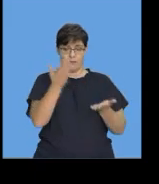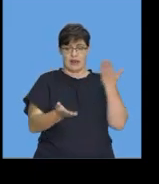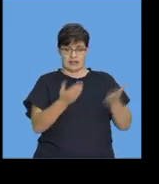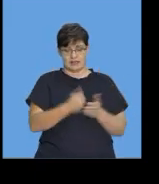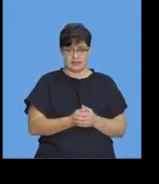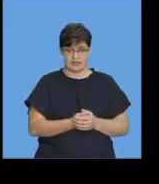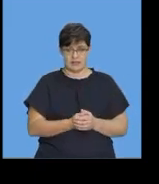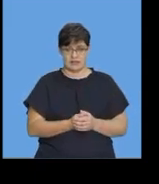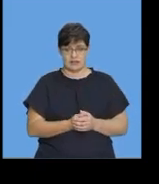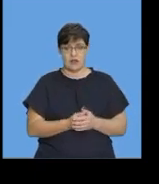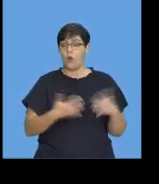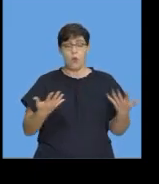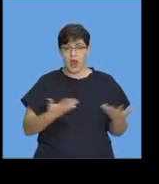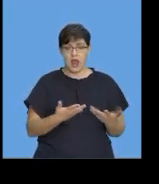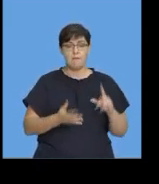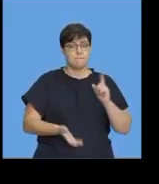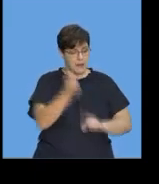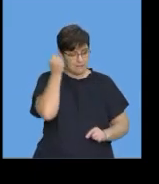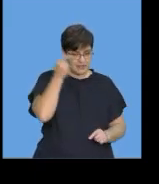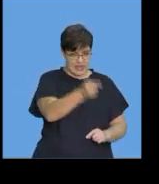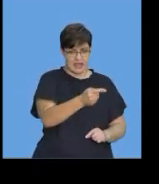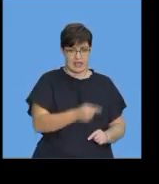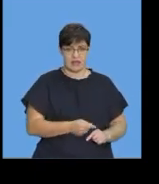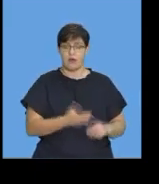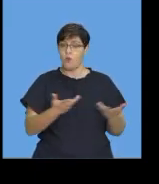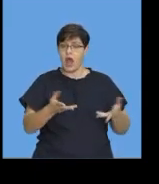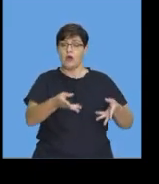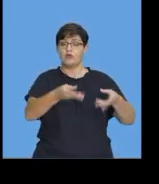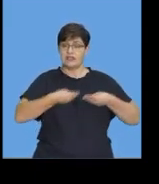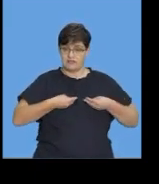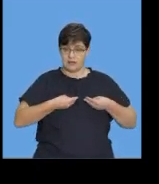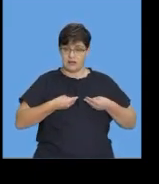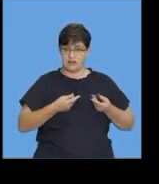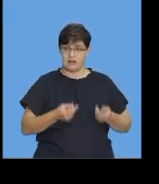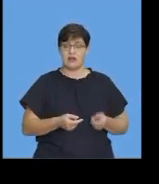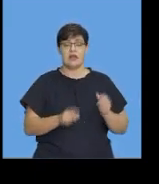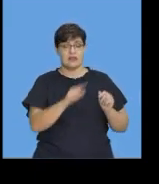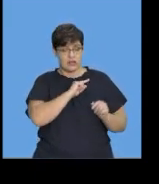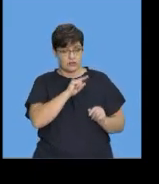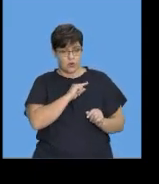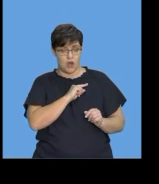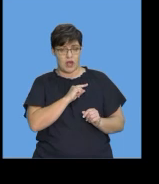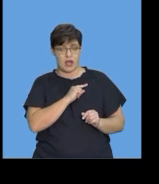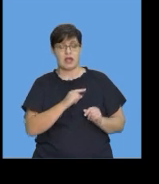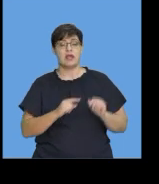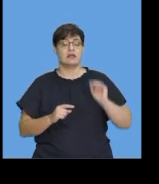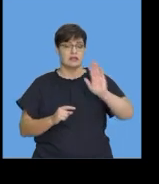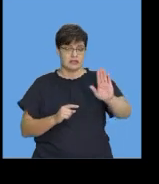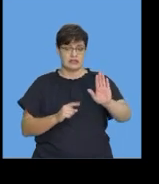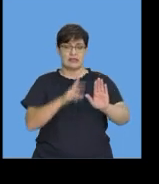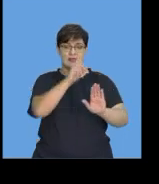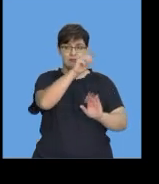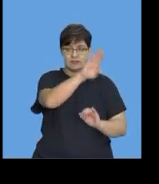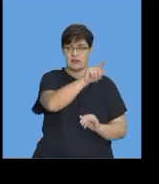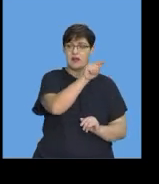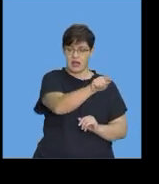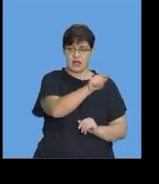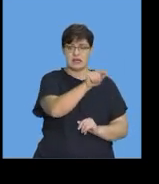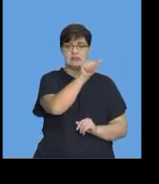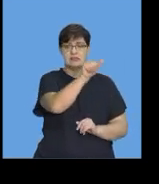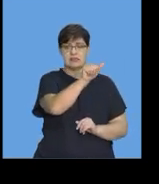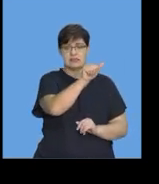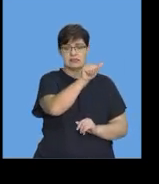balance. Put it on the side where you find it. It's under receivables, therefore a debit balance of